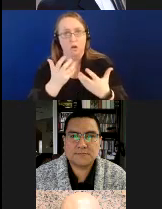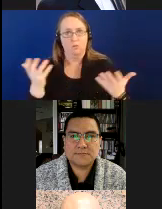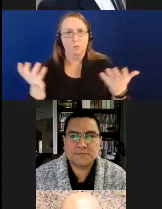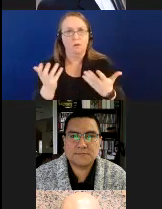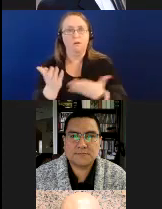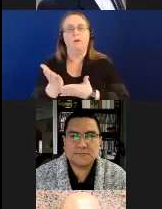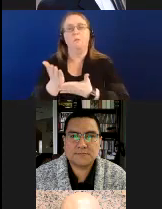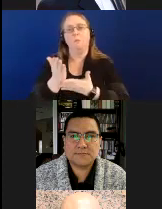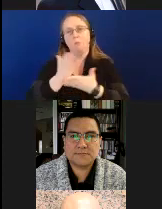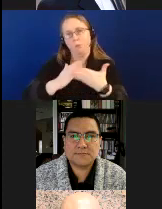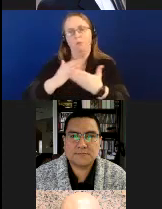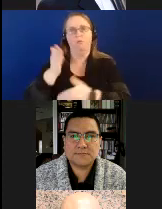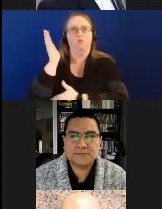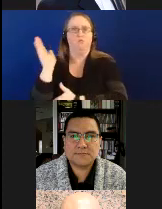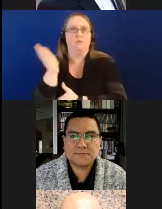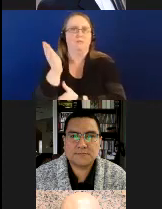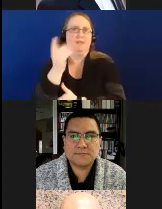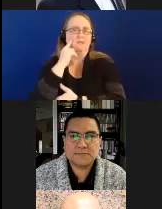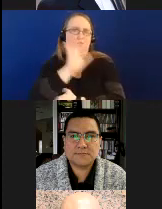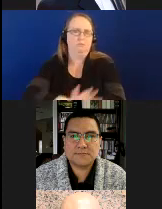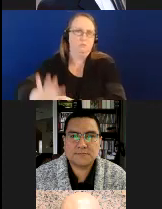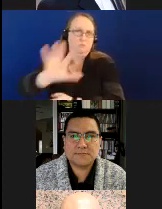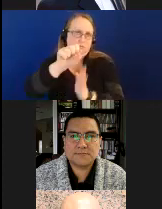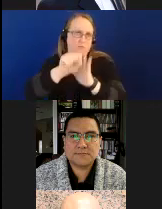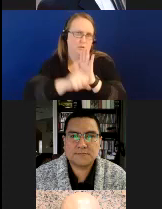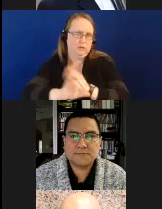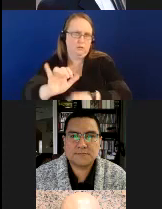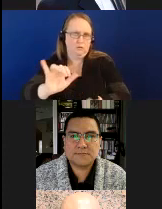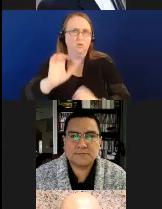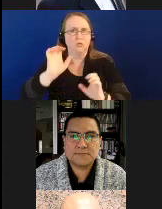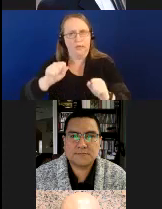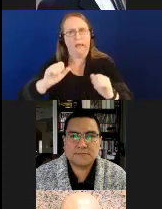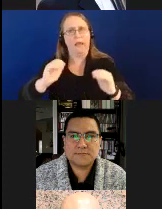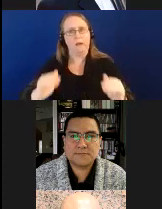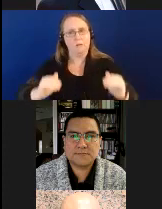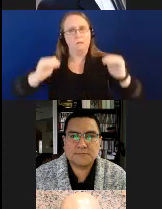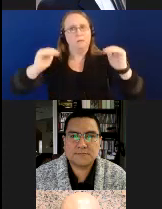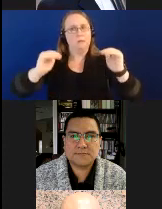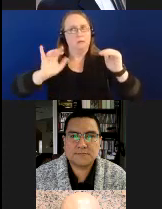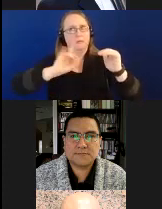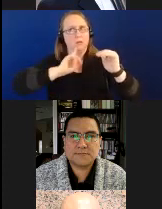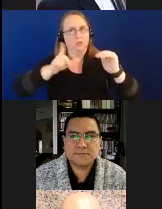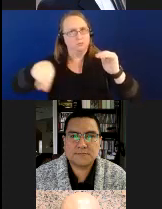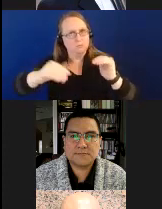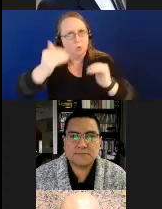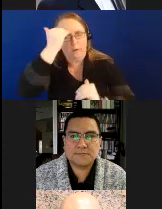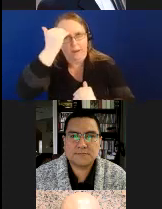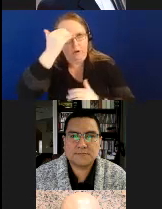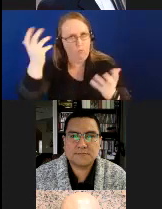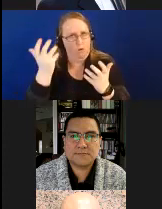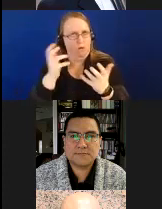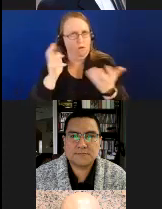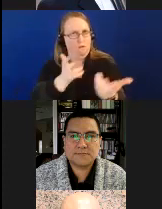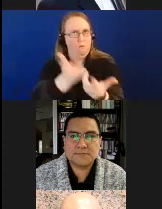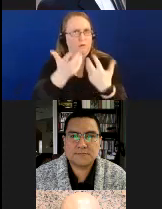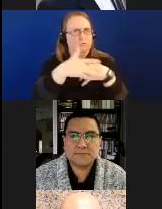of the presentations we're giving across the state too, so that we're able to elevate and make sure people are aware of all the different